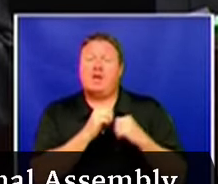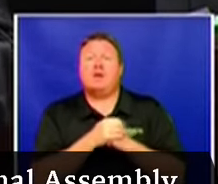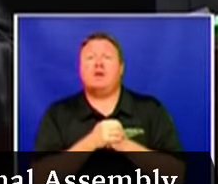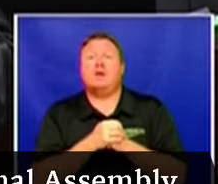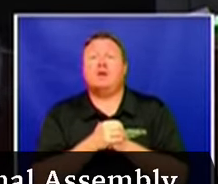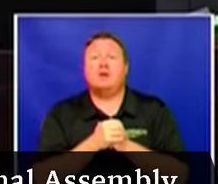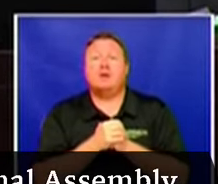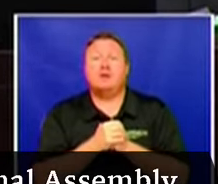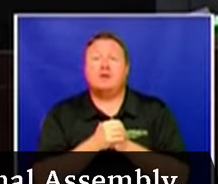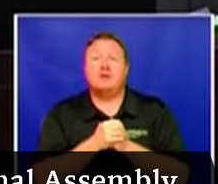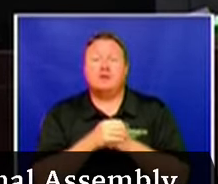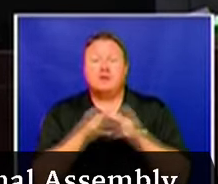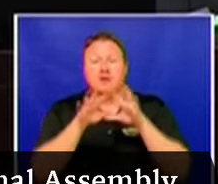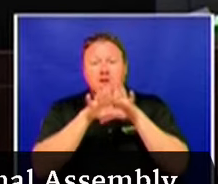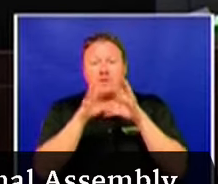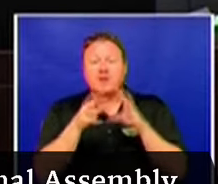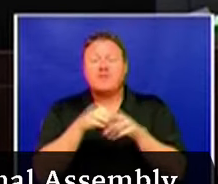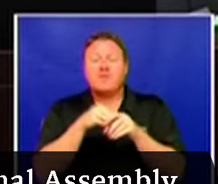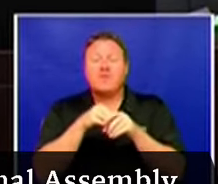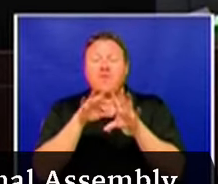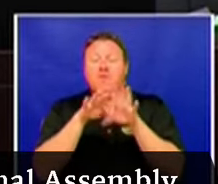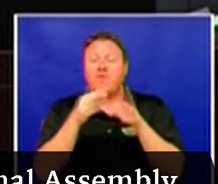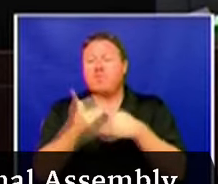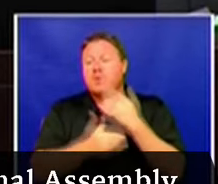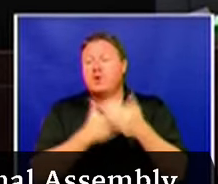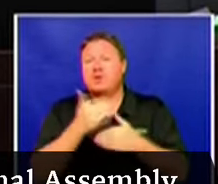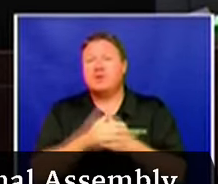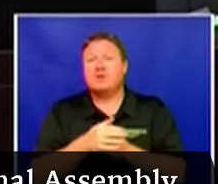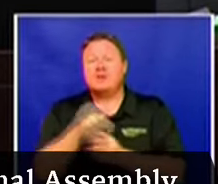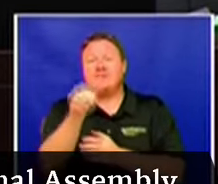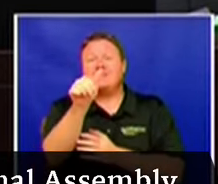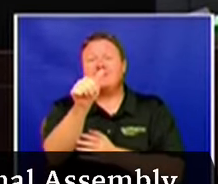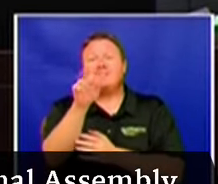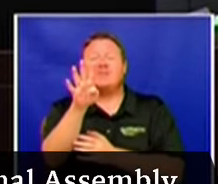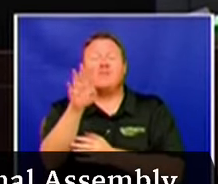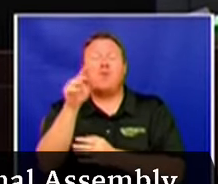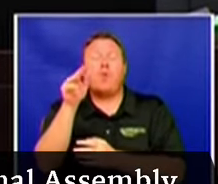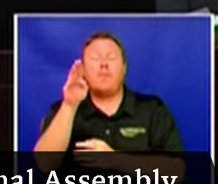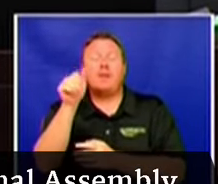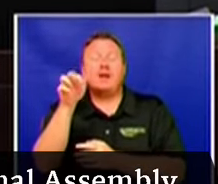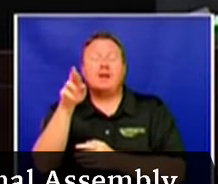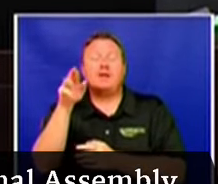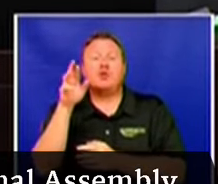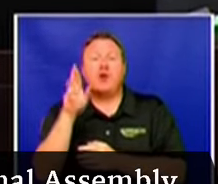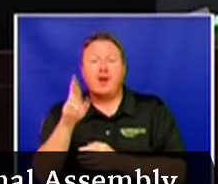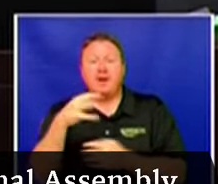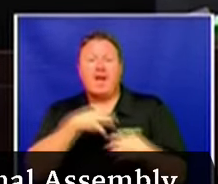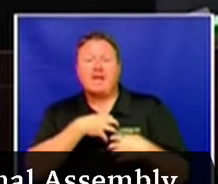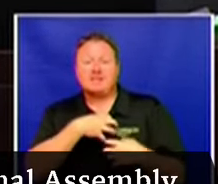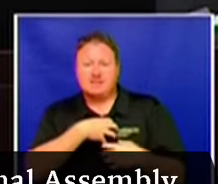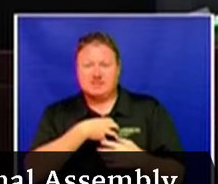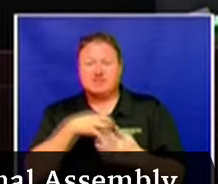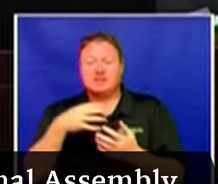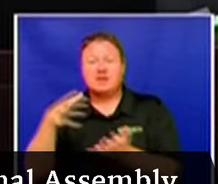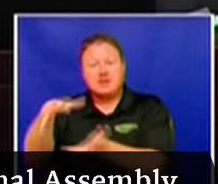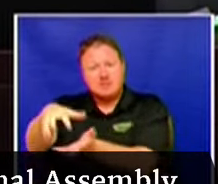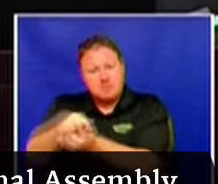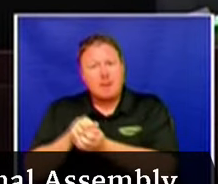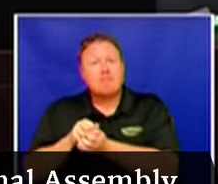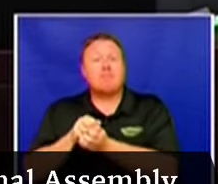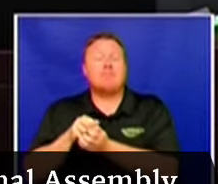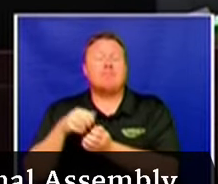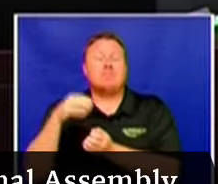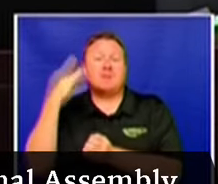part of this whole process, where well over 64 billion rand worth of assets have been forfeited to the